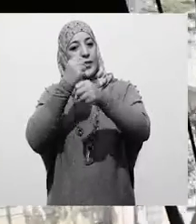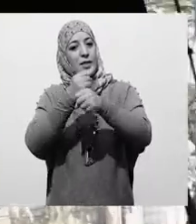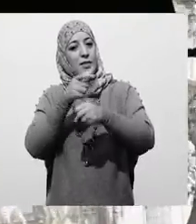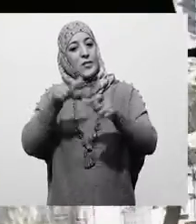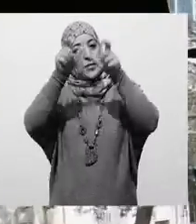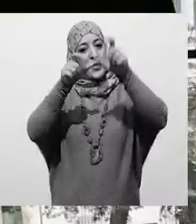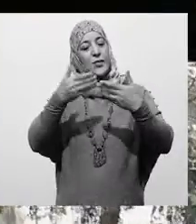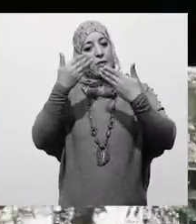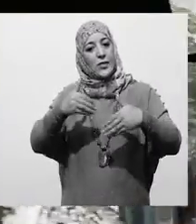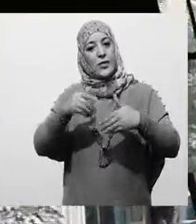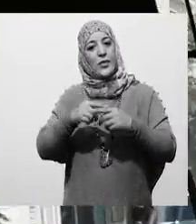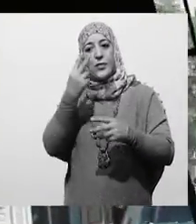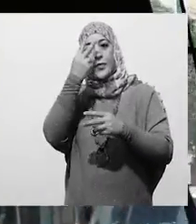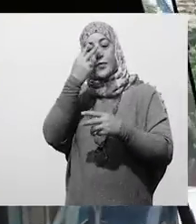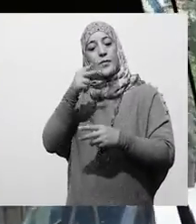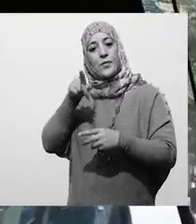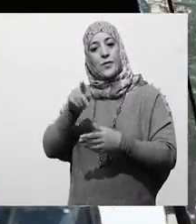for visual disability people.